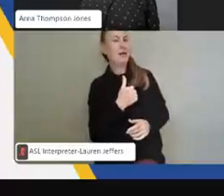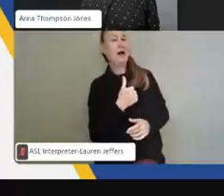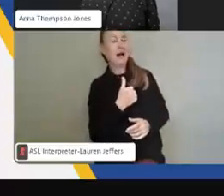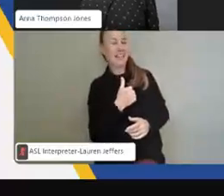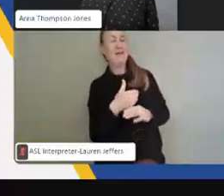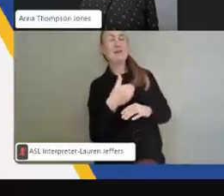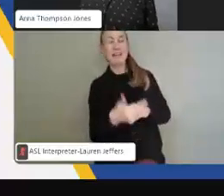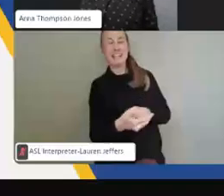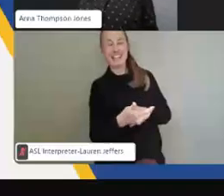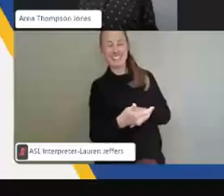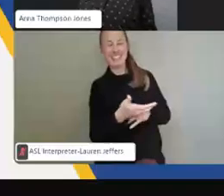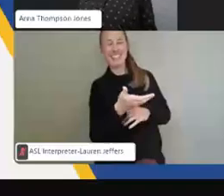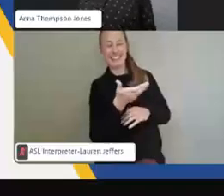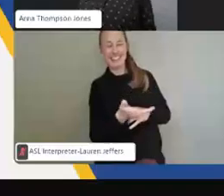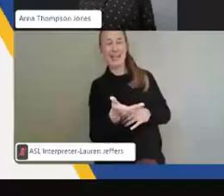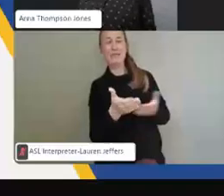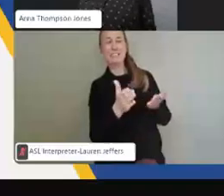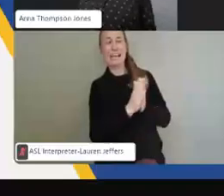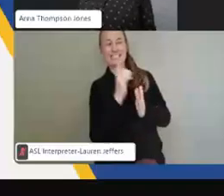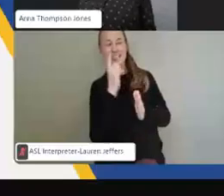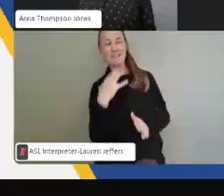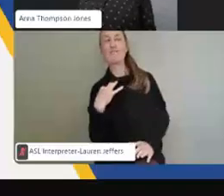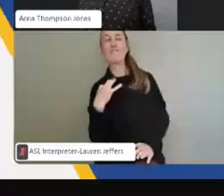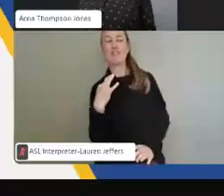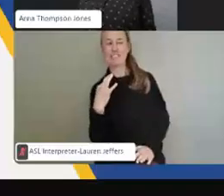volunteers. All right.